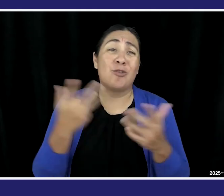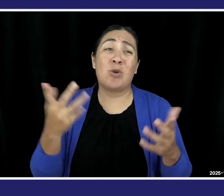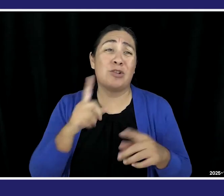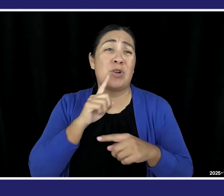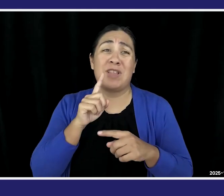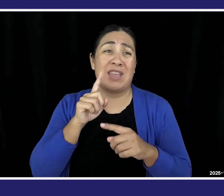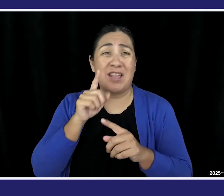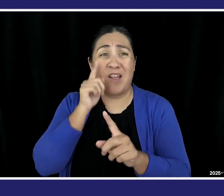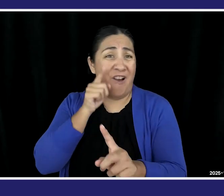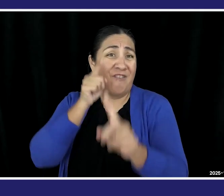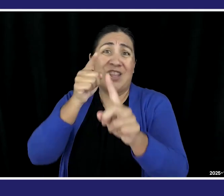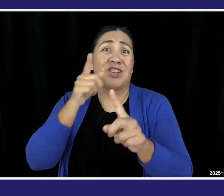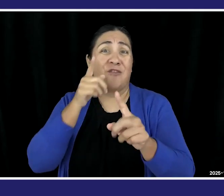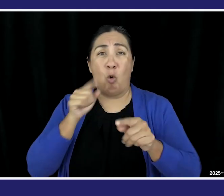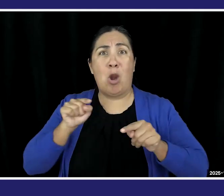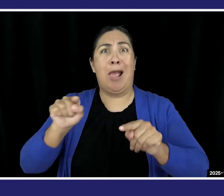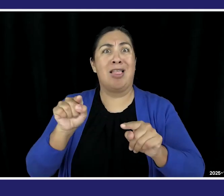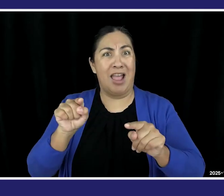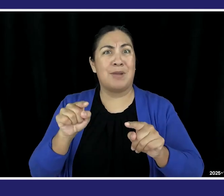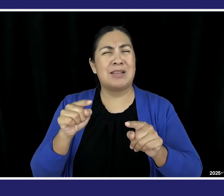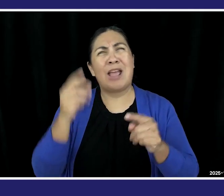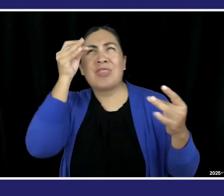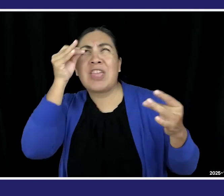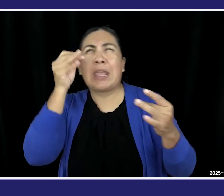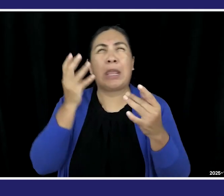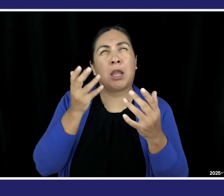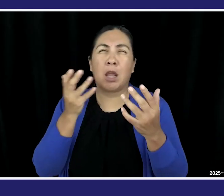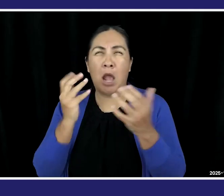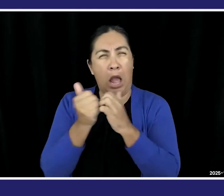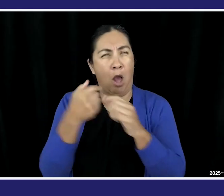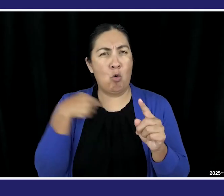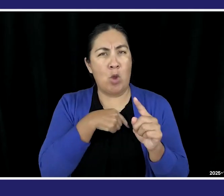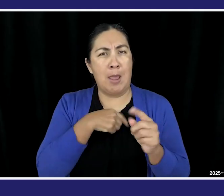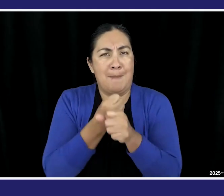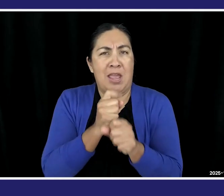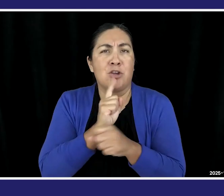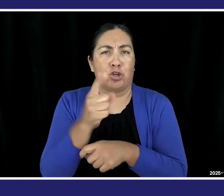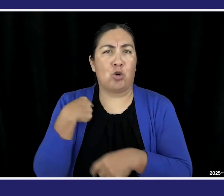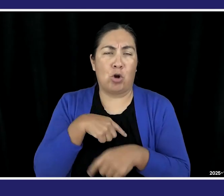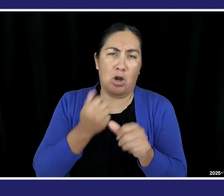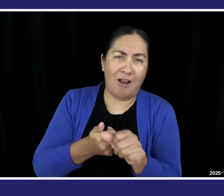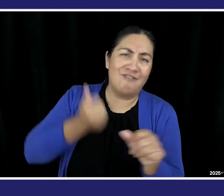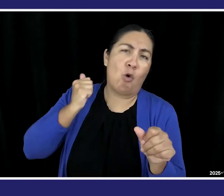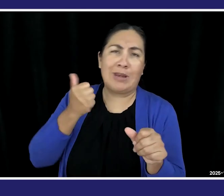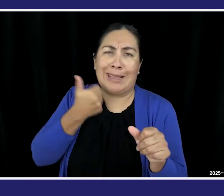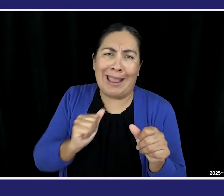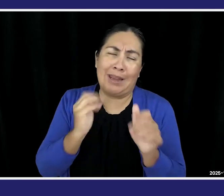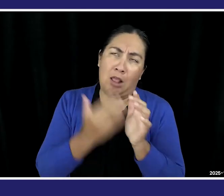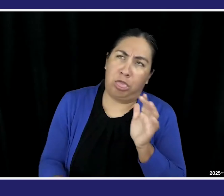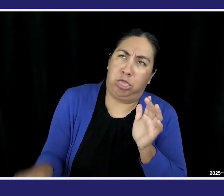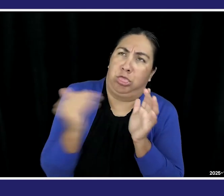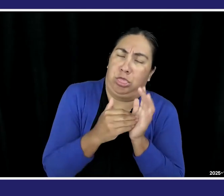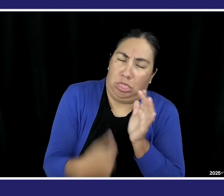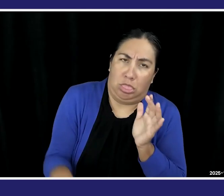thinking through, how do we make sure that we are avoiding any sort of redundancy and community